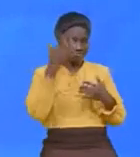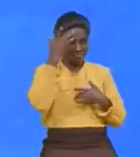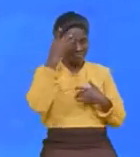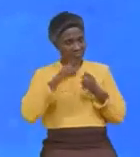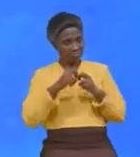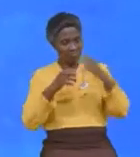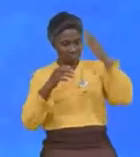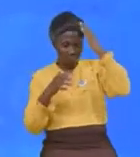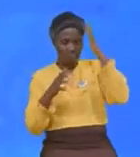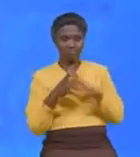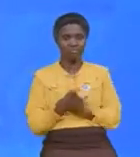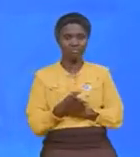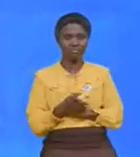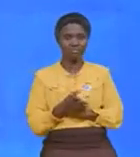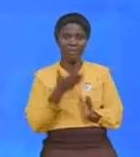Best day.